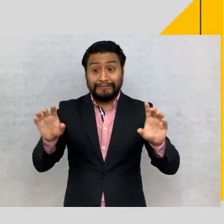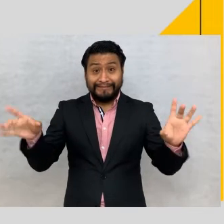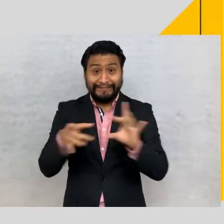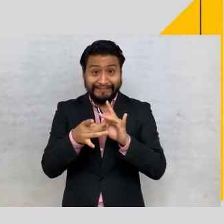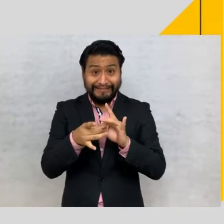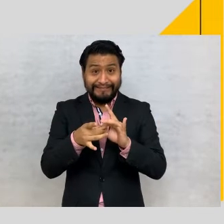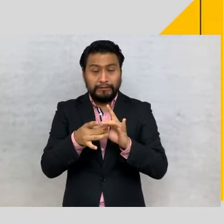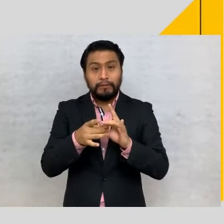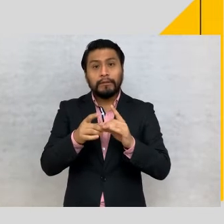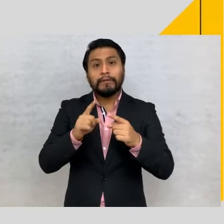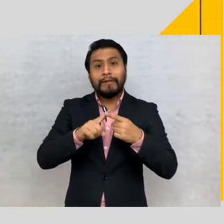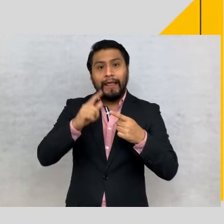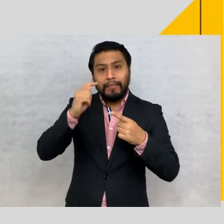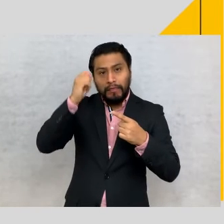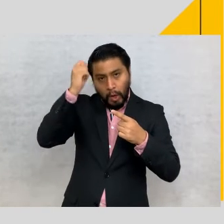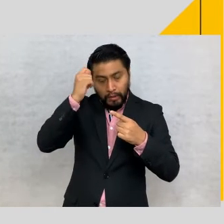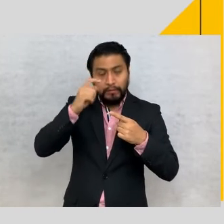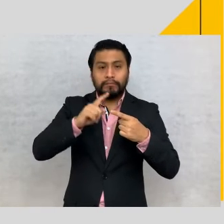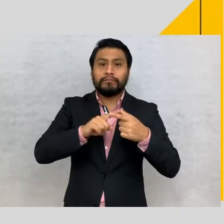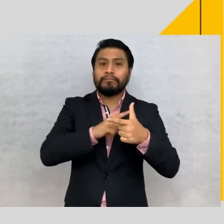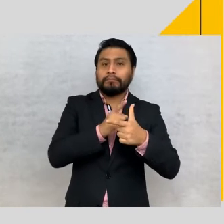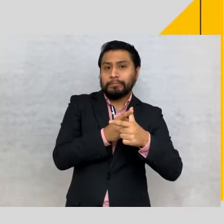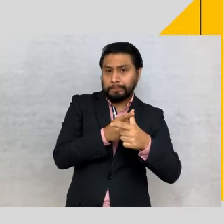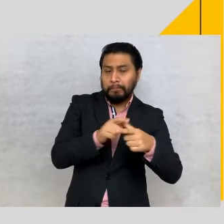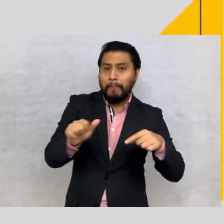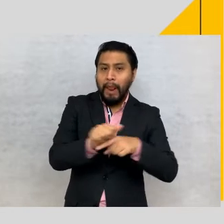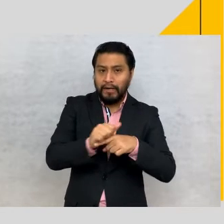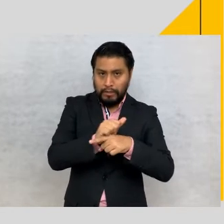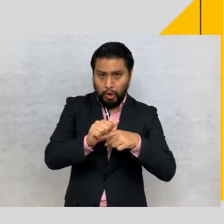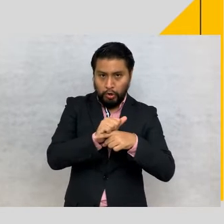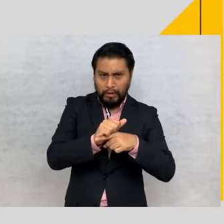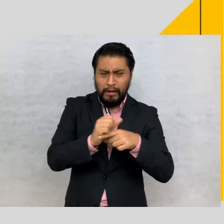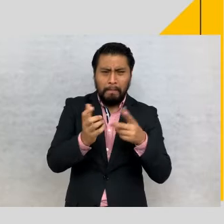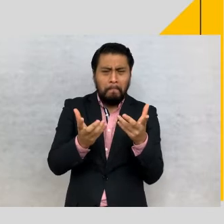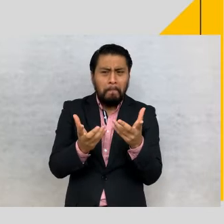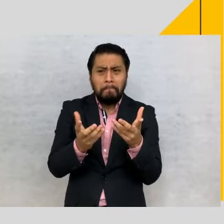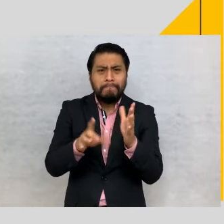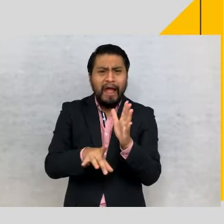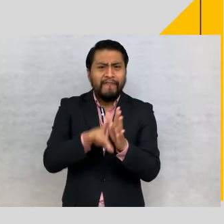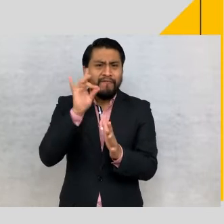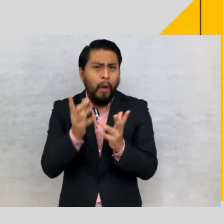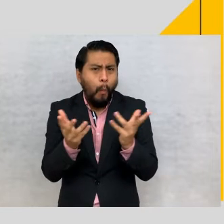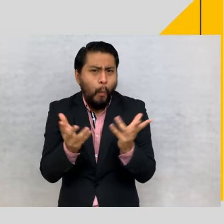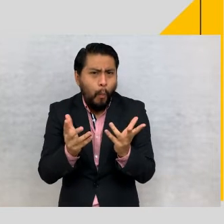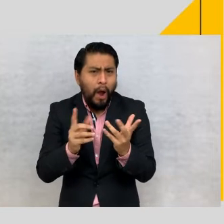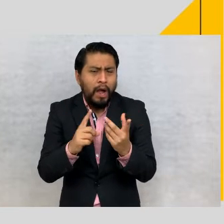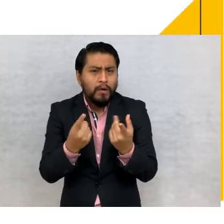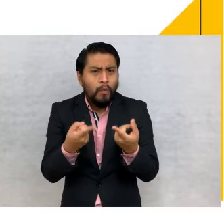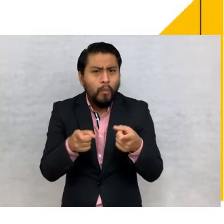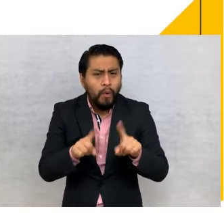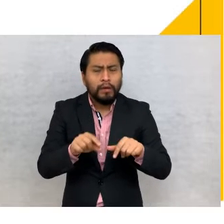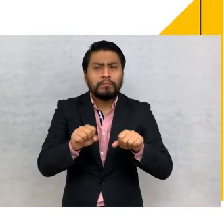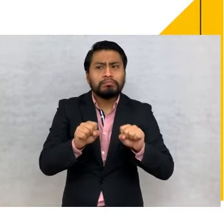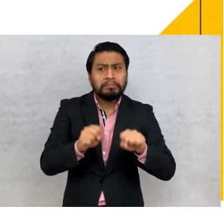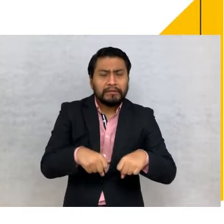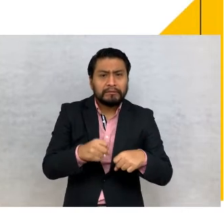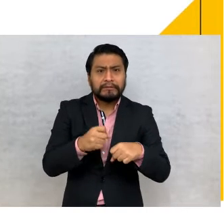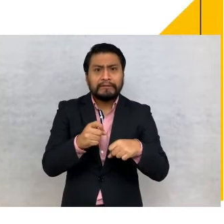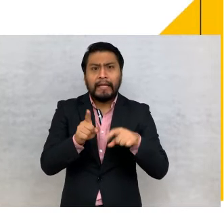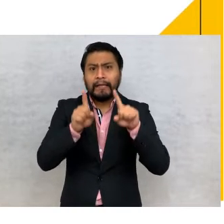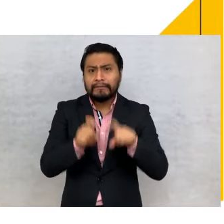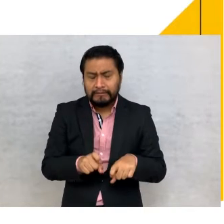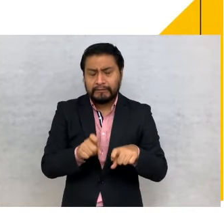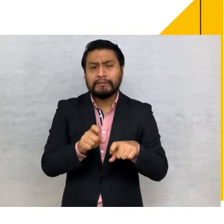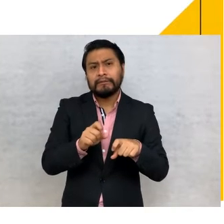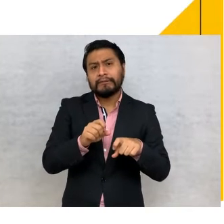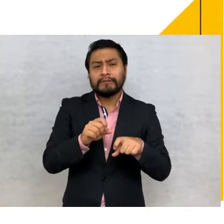theoretical and the other practical. Let's see what we find when analyzing eugenic aspects. Hence,